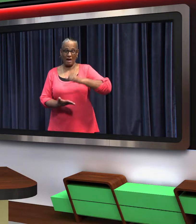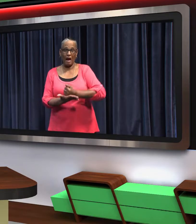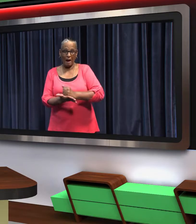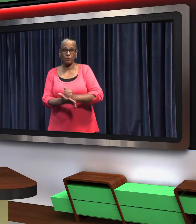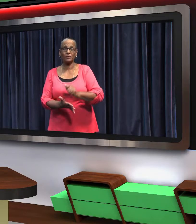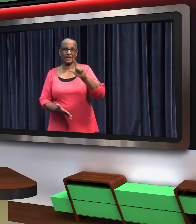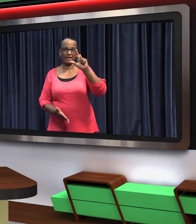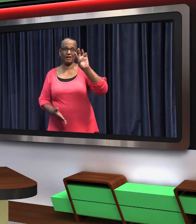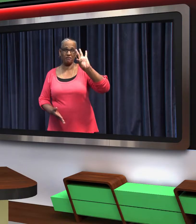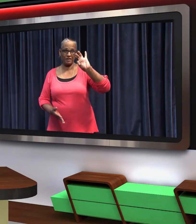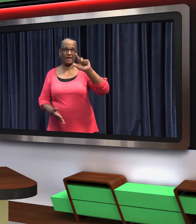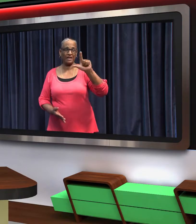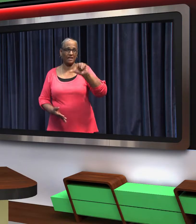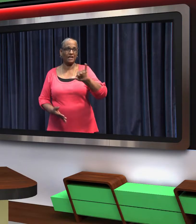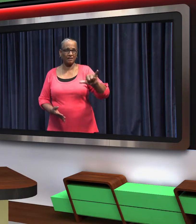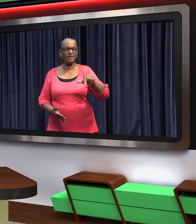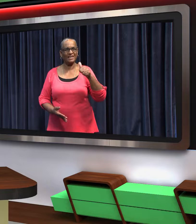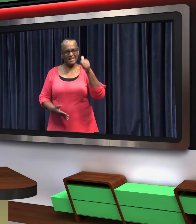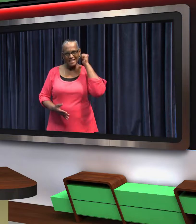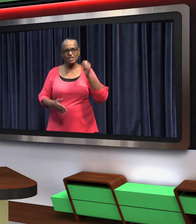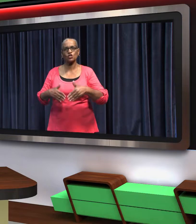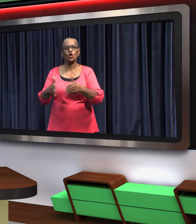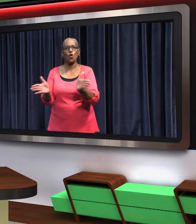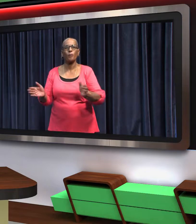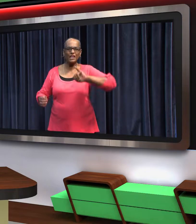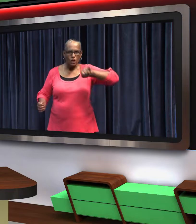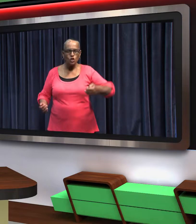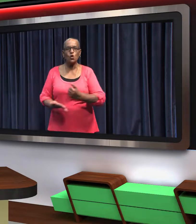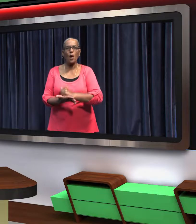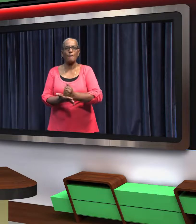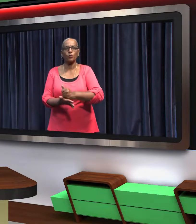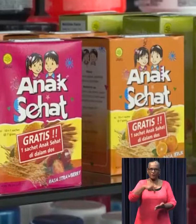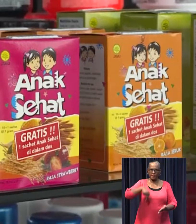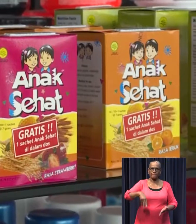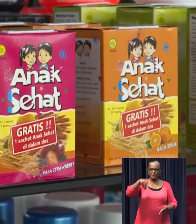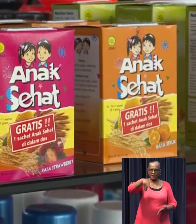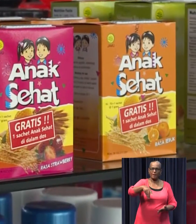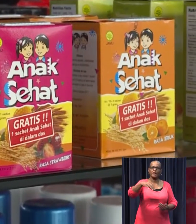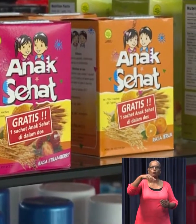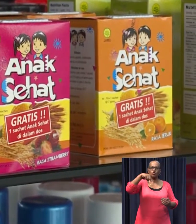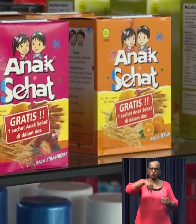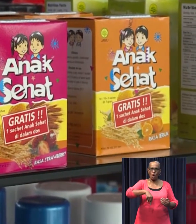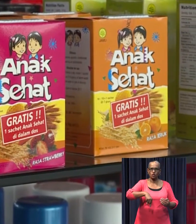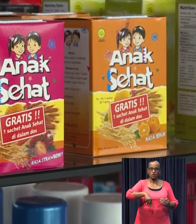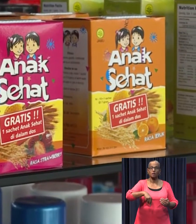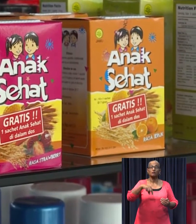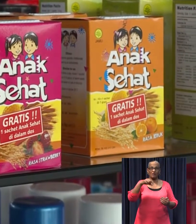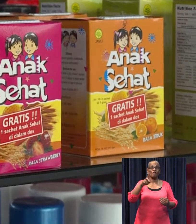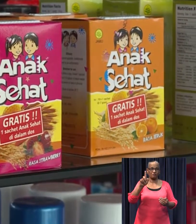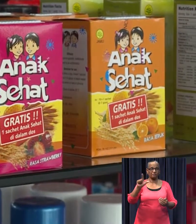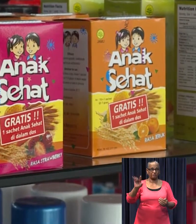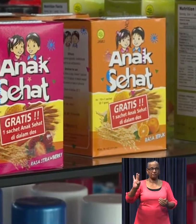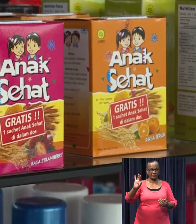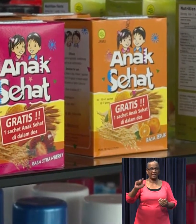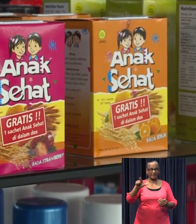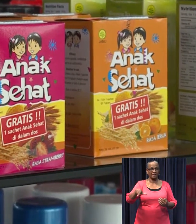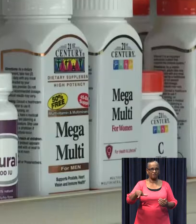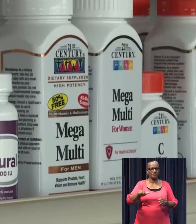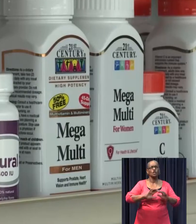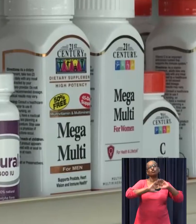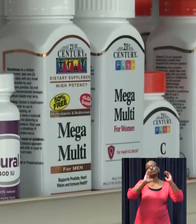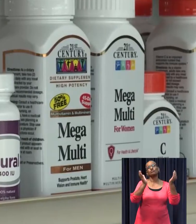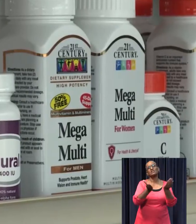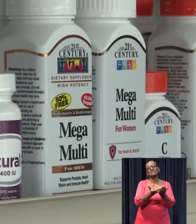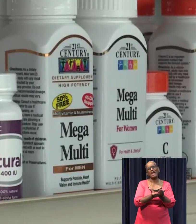Frankie Liefeld yesterday at the opening of this new pharmacy in Paramaribo South. According to Frankie Liefeld, the